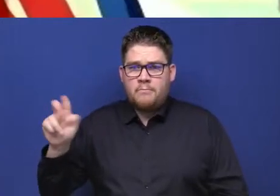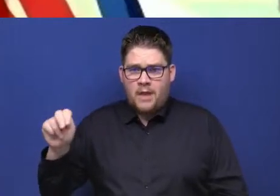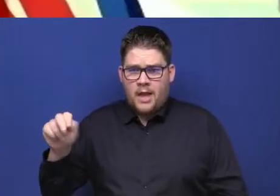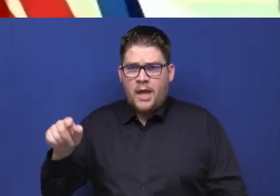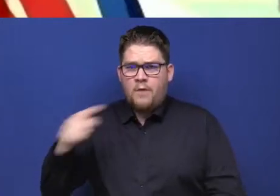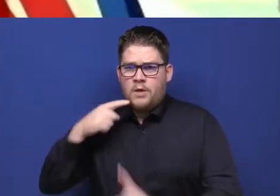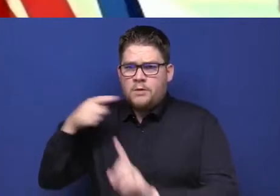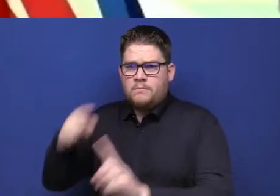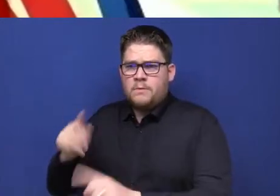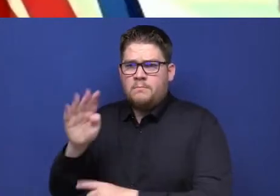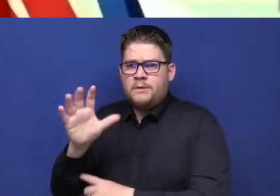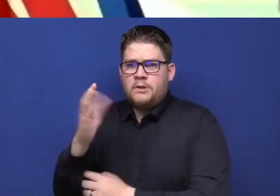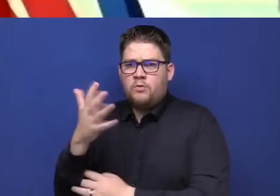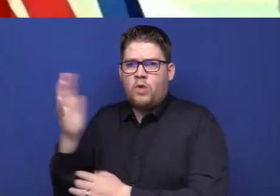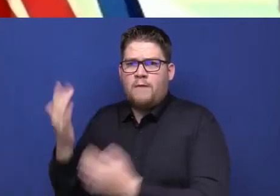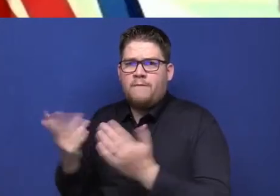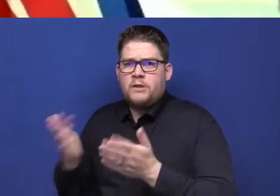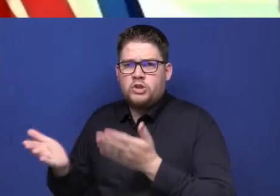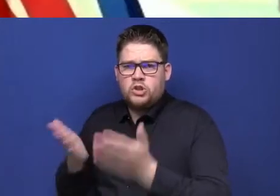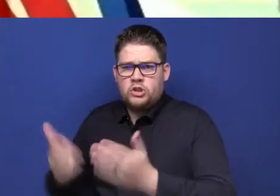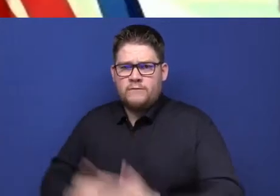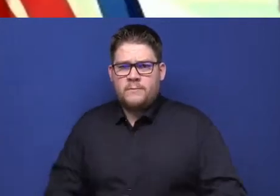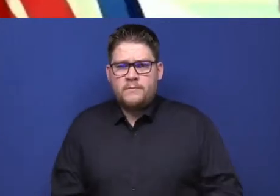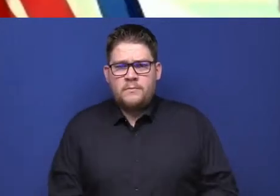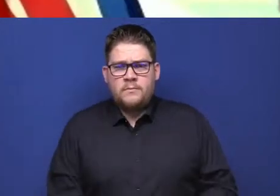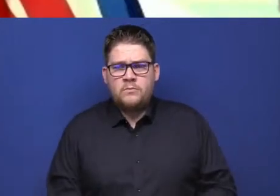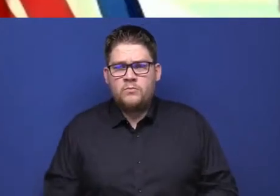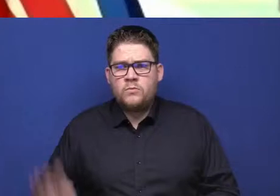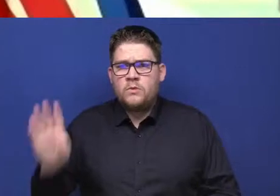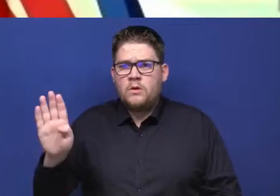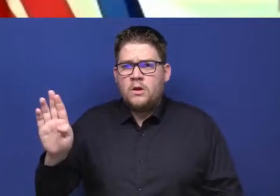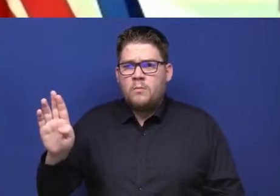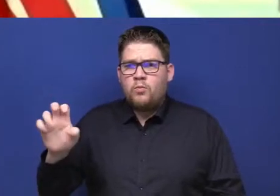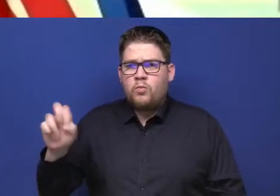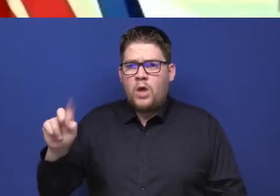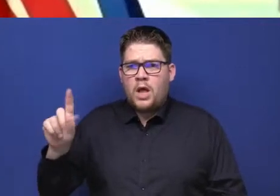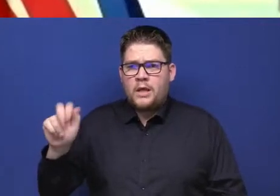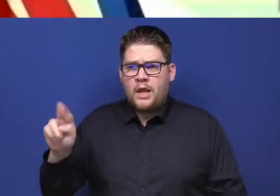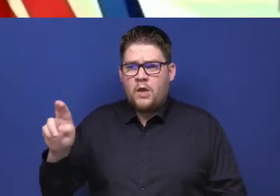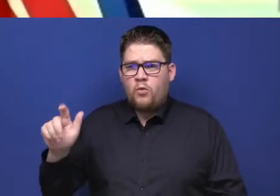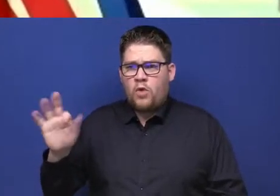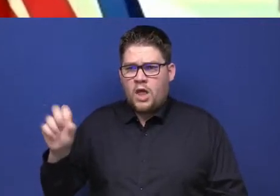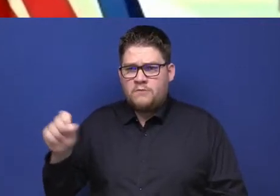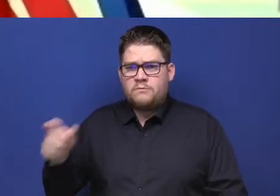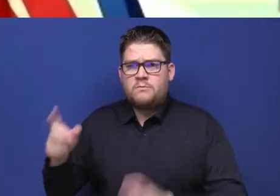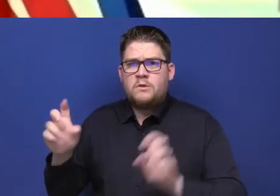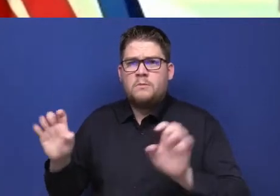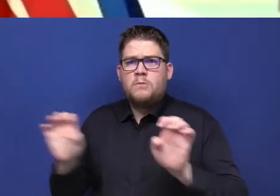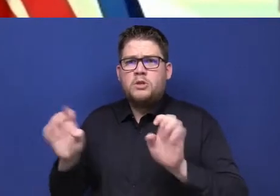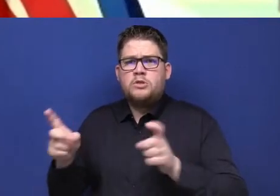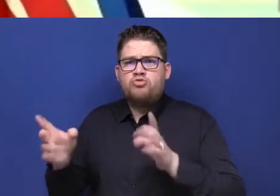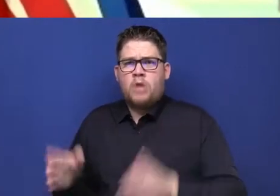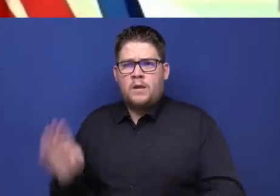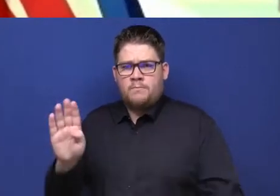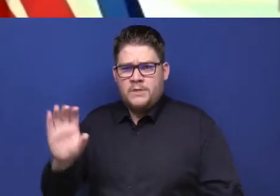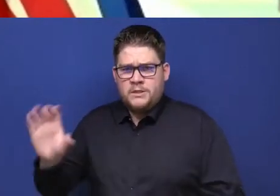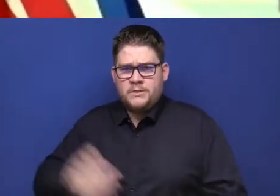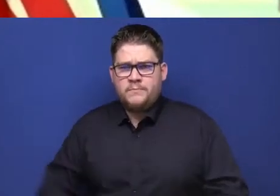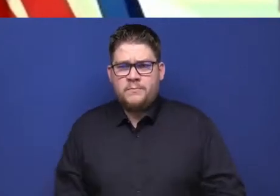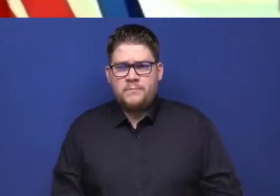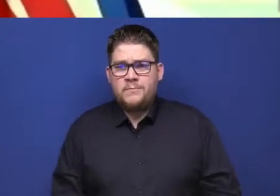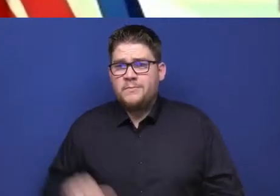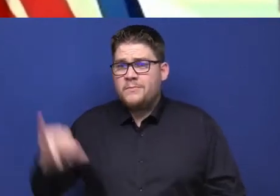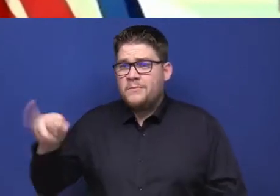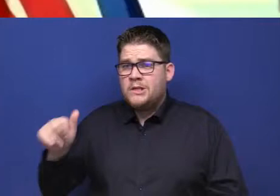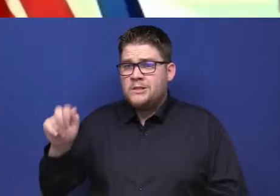BC, and Janelle Choyette, Staff Sergeant with the RCMP. It's nearing the end of August, yet wildfires continue